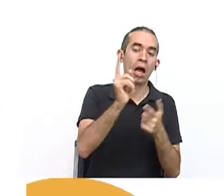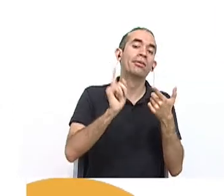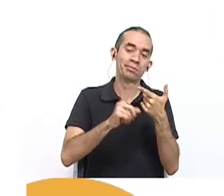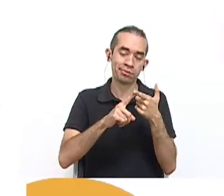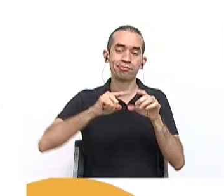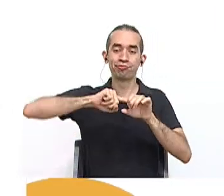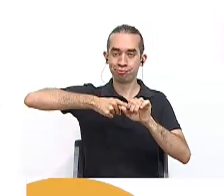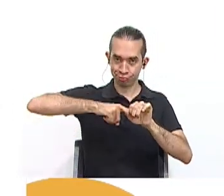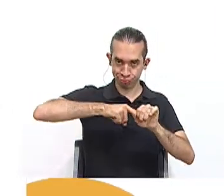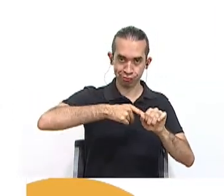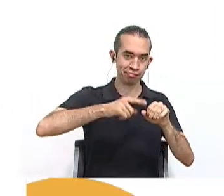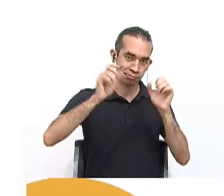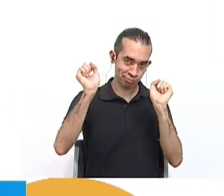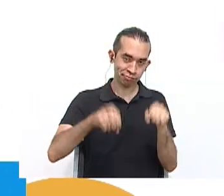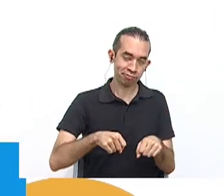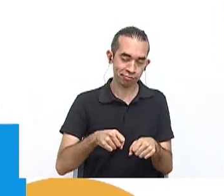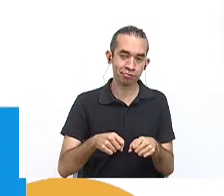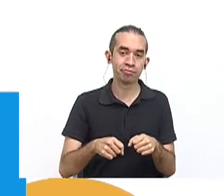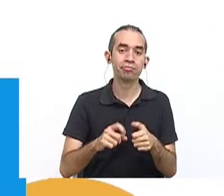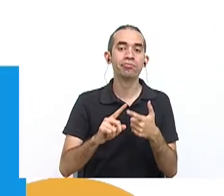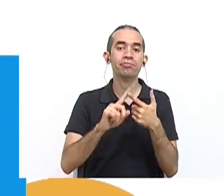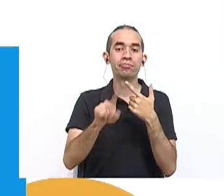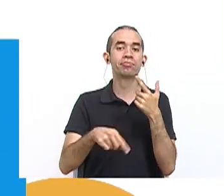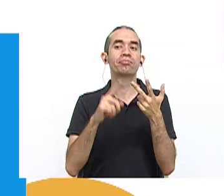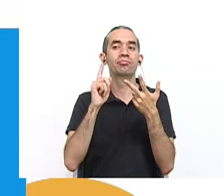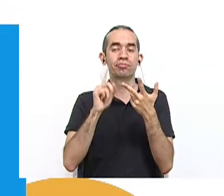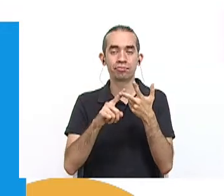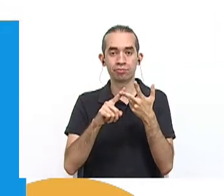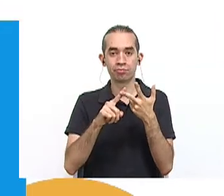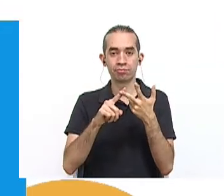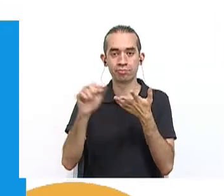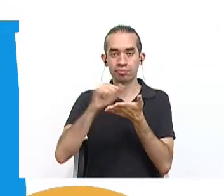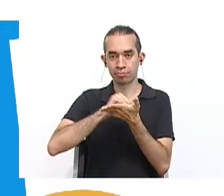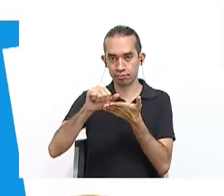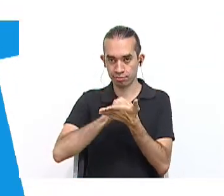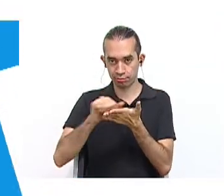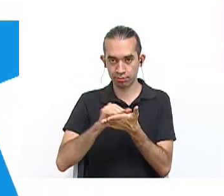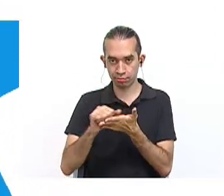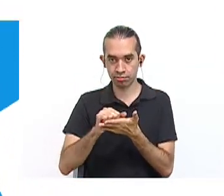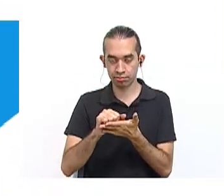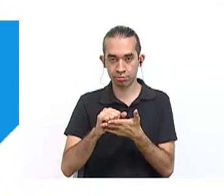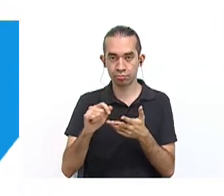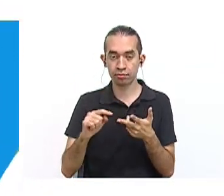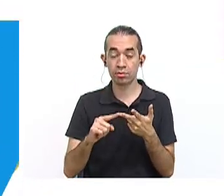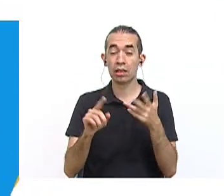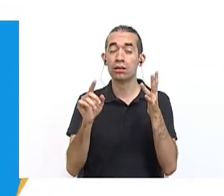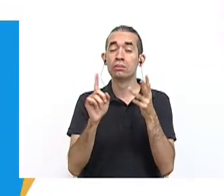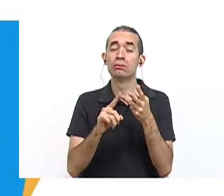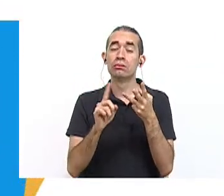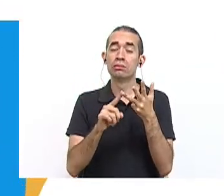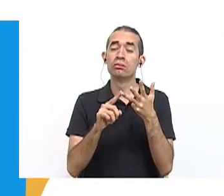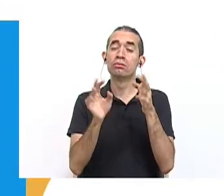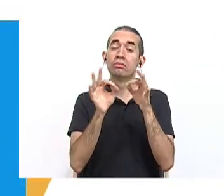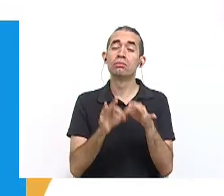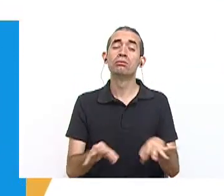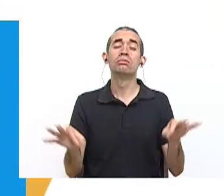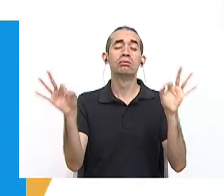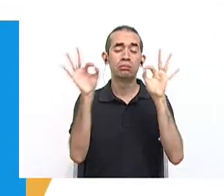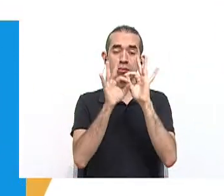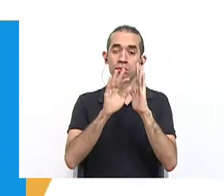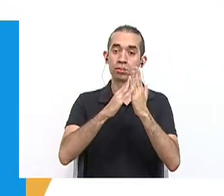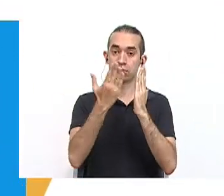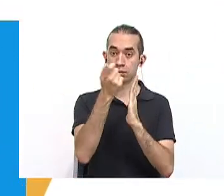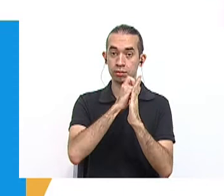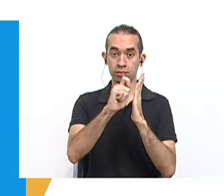sharpener near your place of work and also your eraser. And most important, your